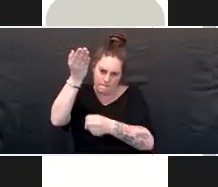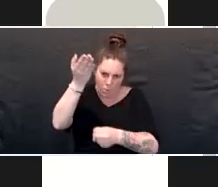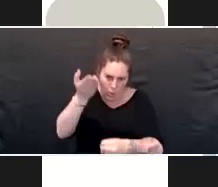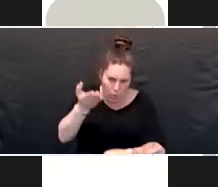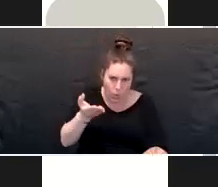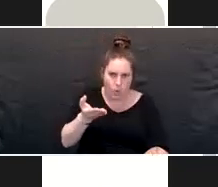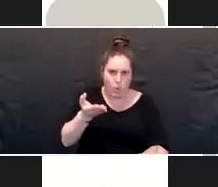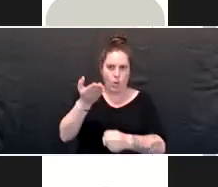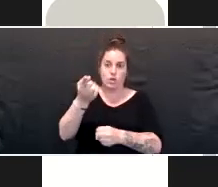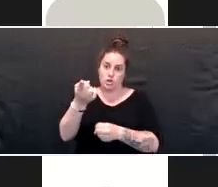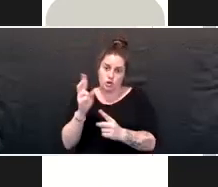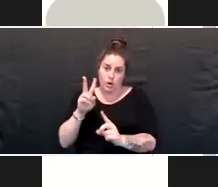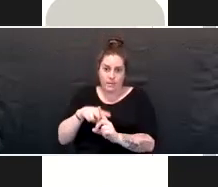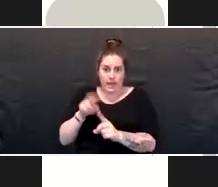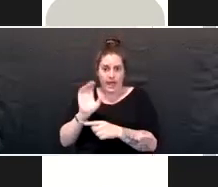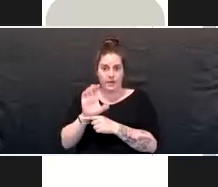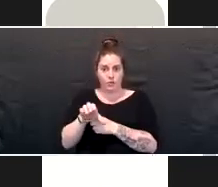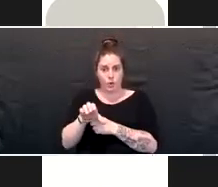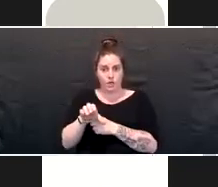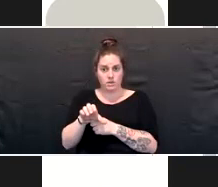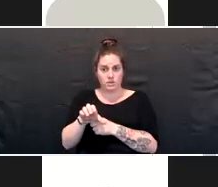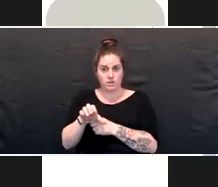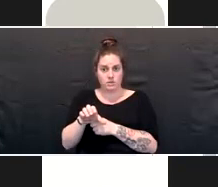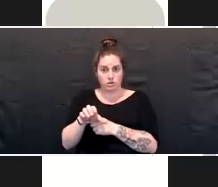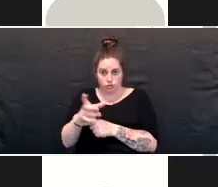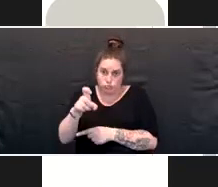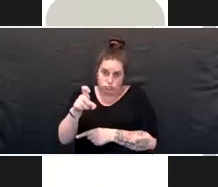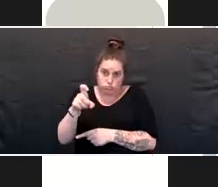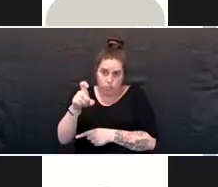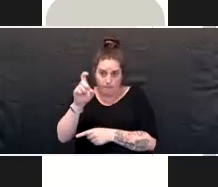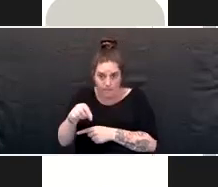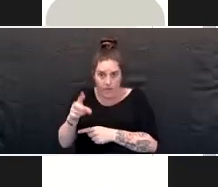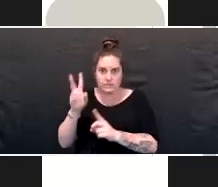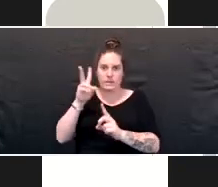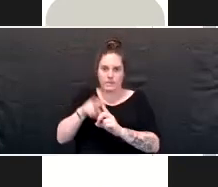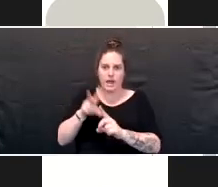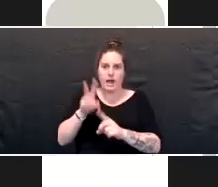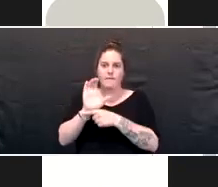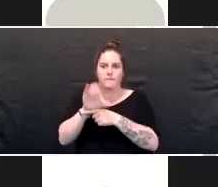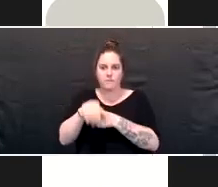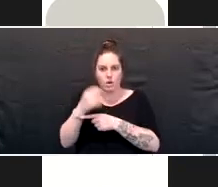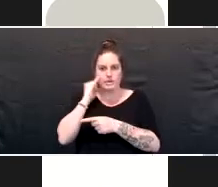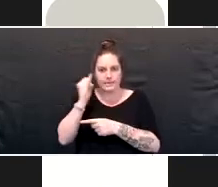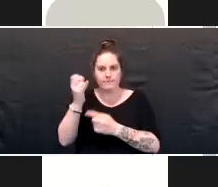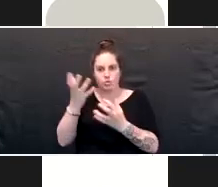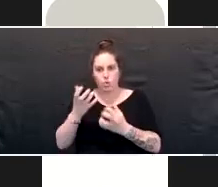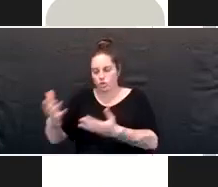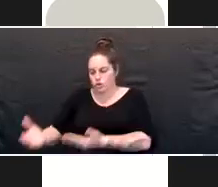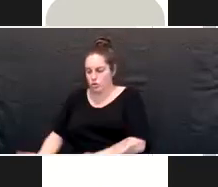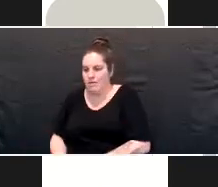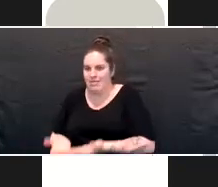are applying a force to the object. You can't lift an object unless you apply a force. So you lift the